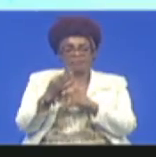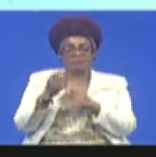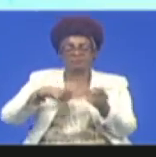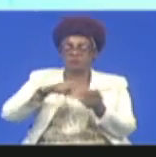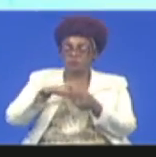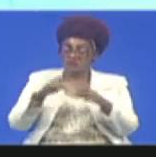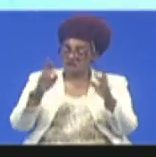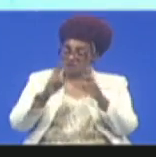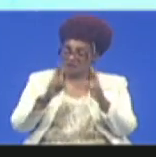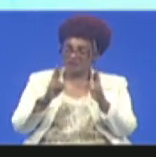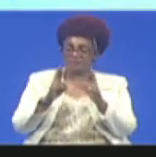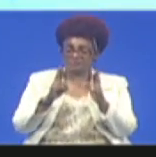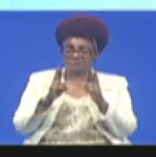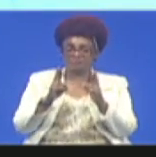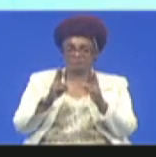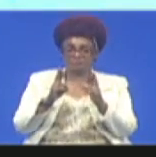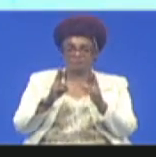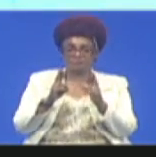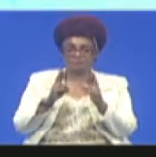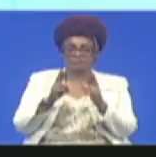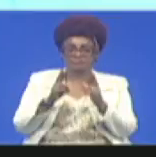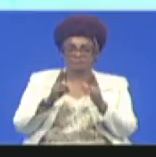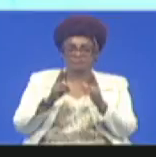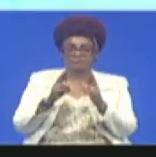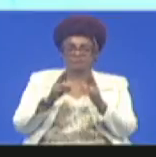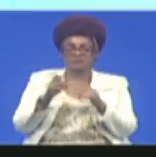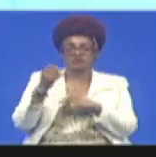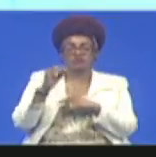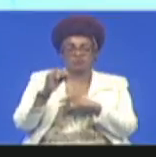and represent our country well. So